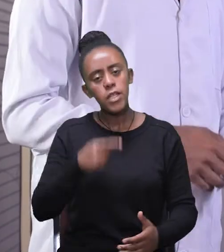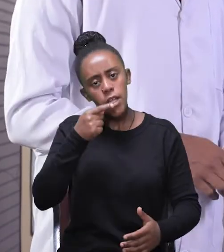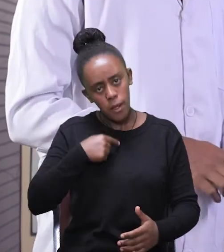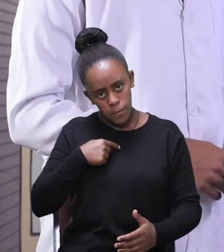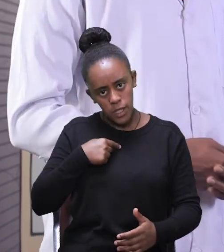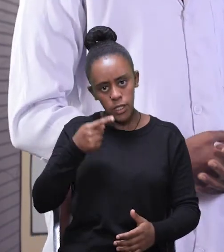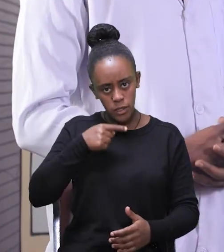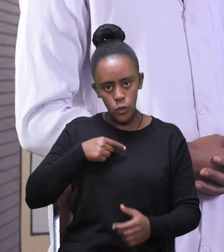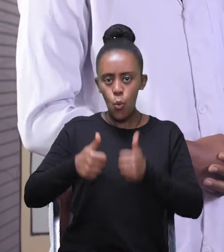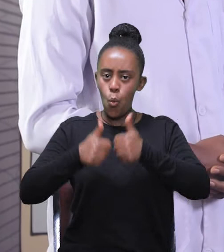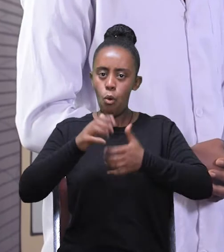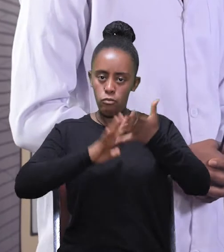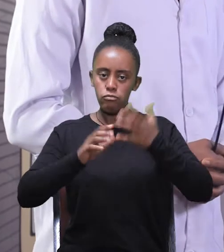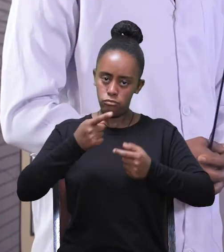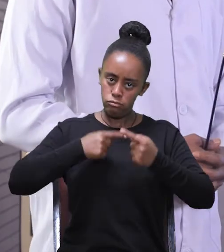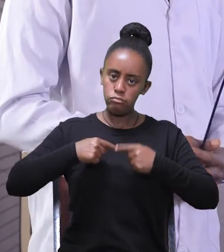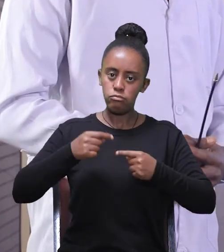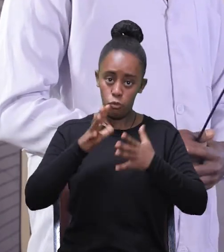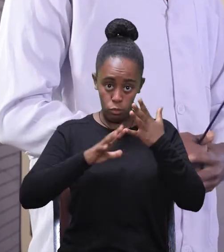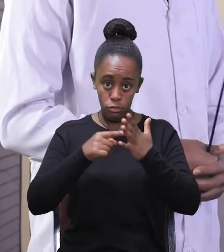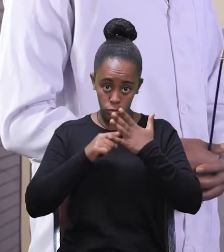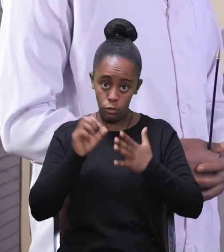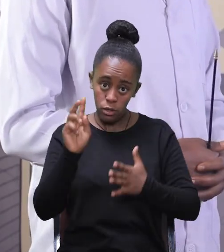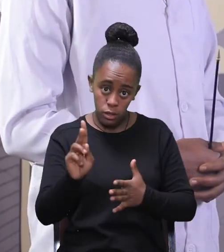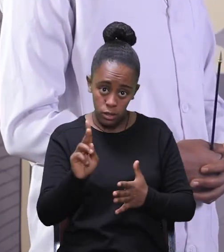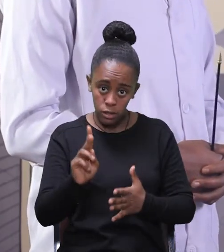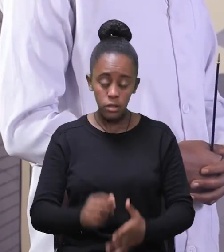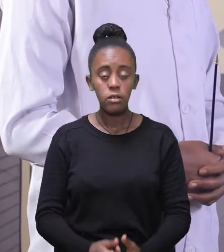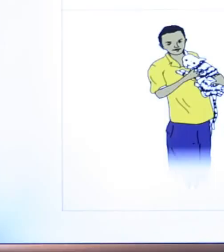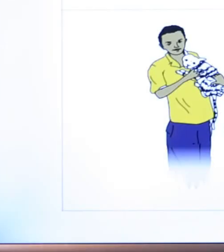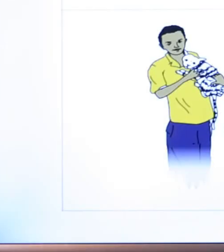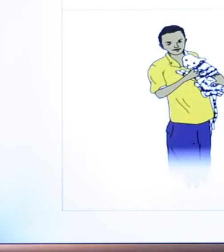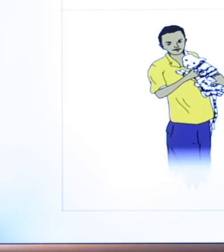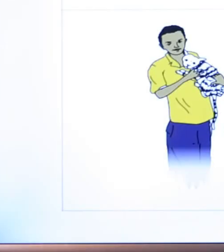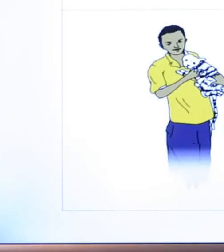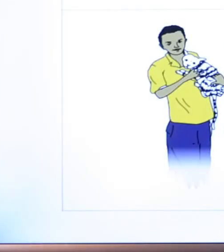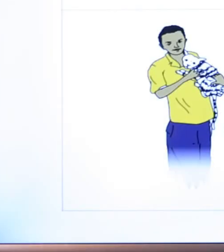which picture describe the sentence, the fourth sentence.